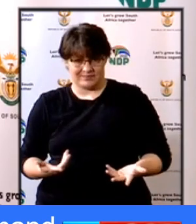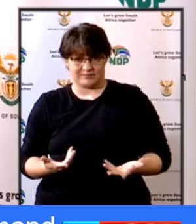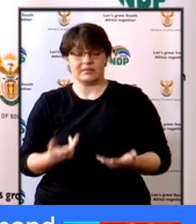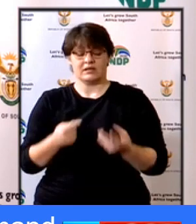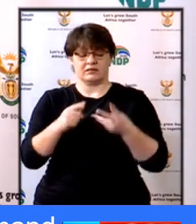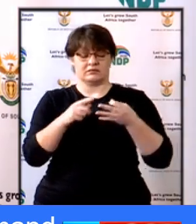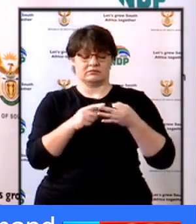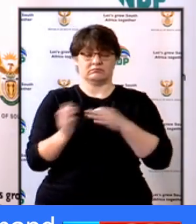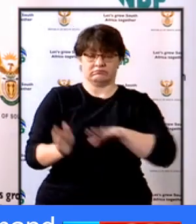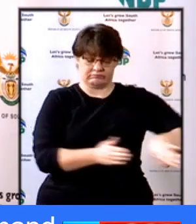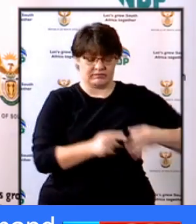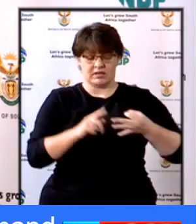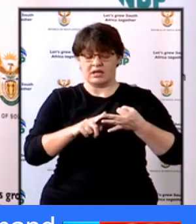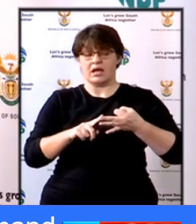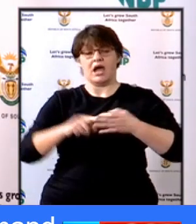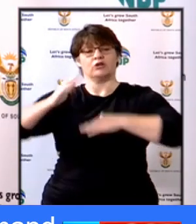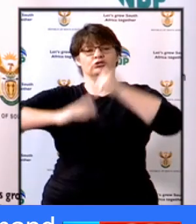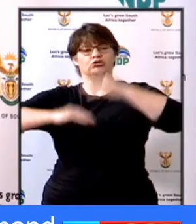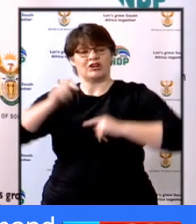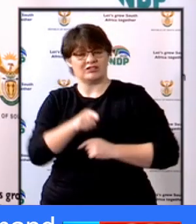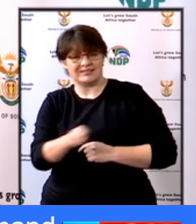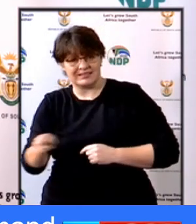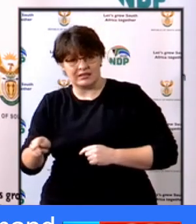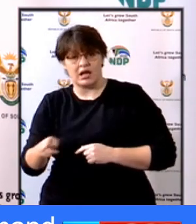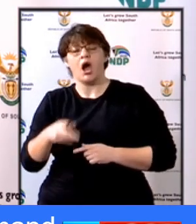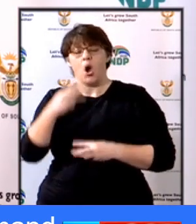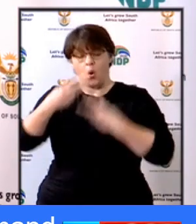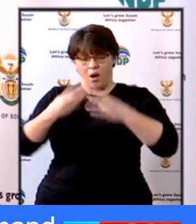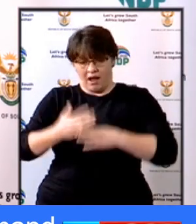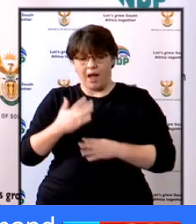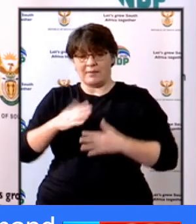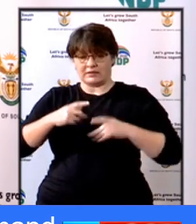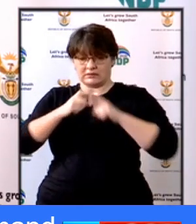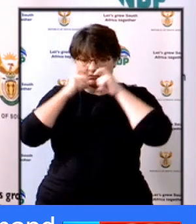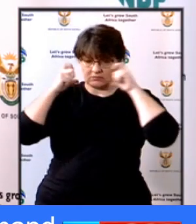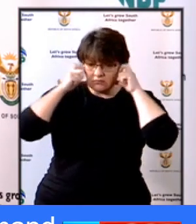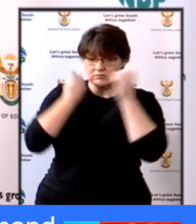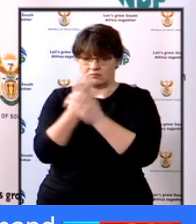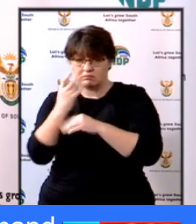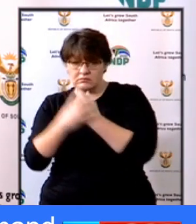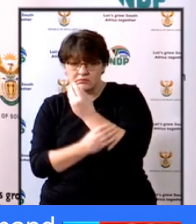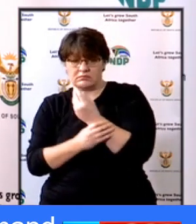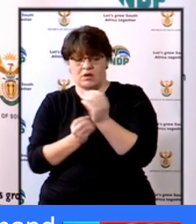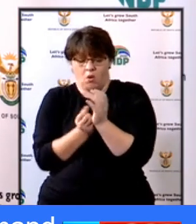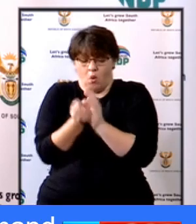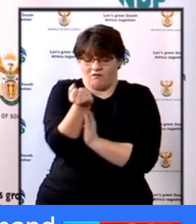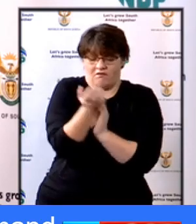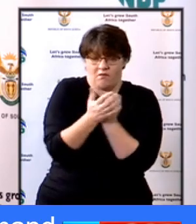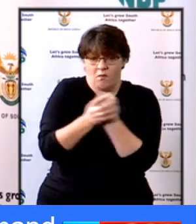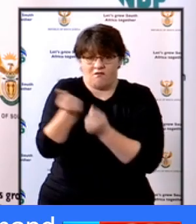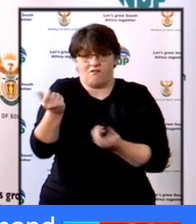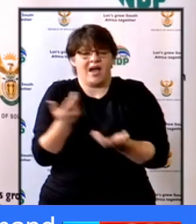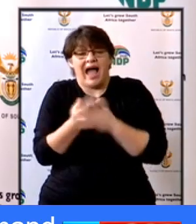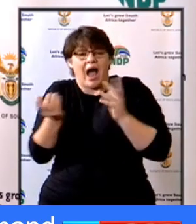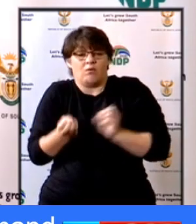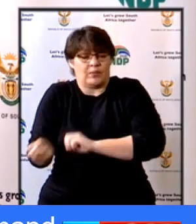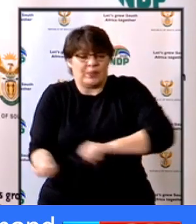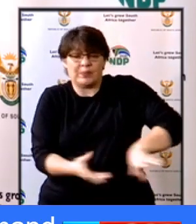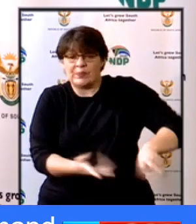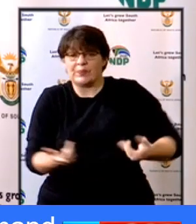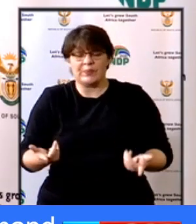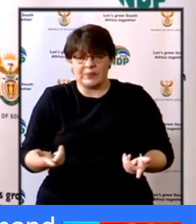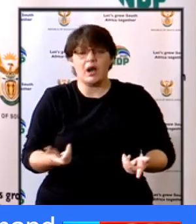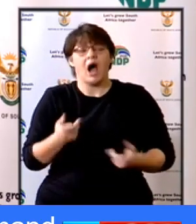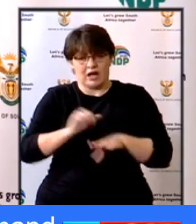construction company, they've agreed that workers will be trained on how to wear and remove all the personal protective